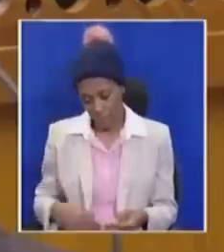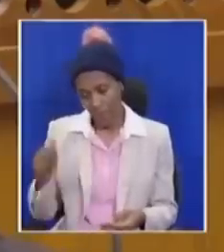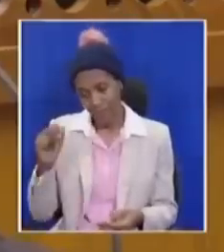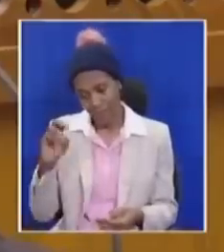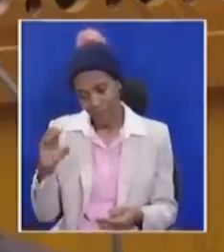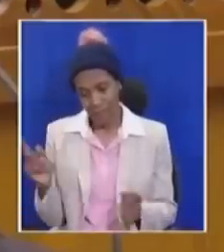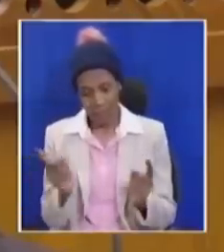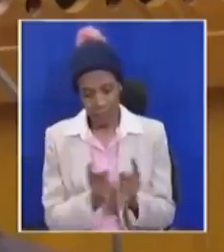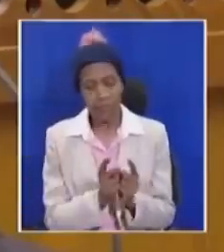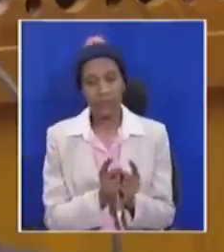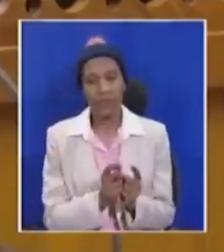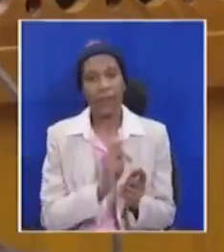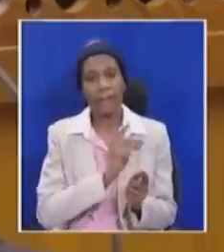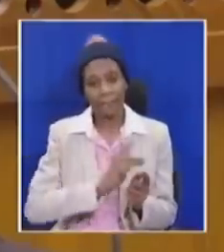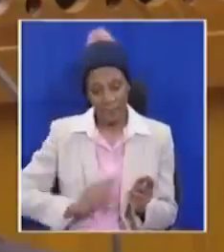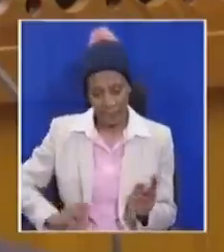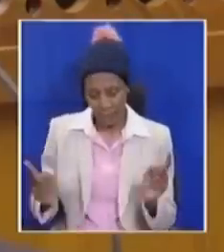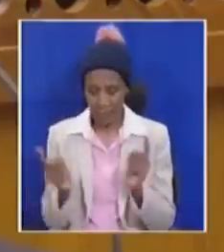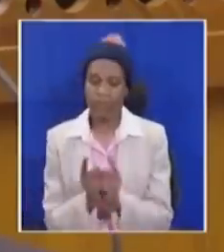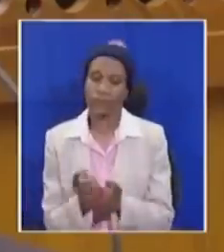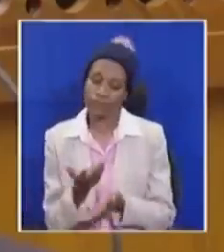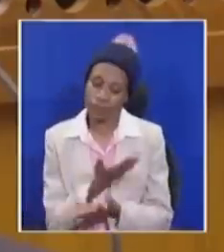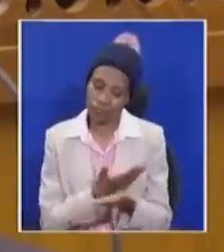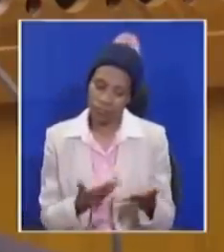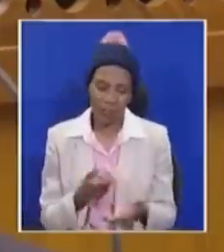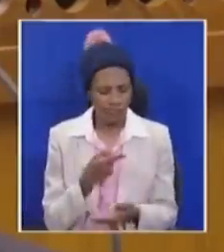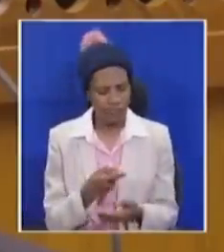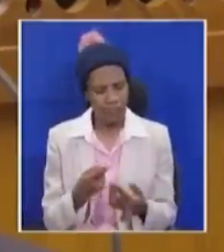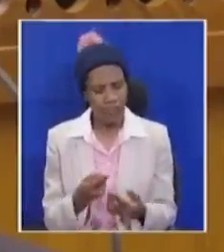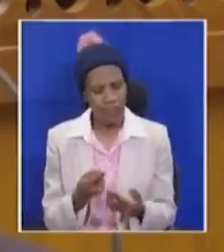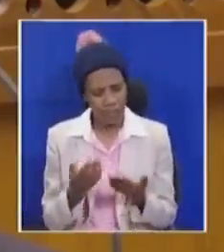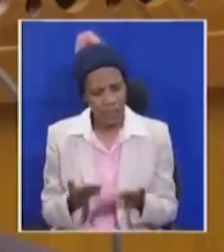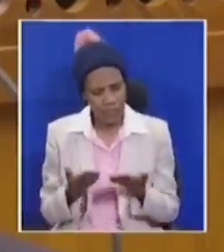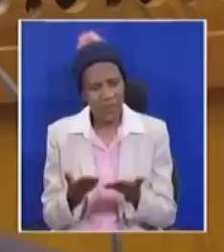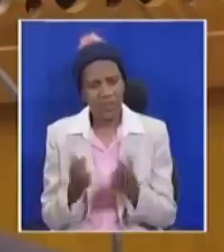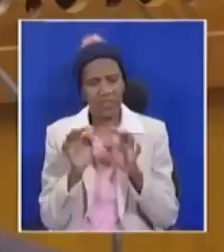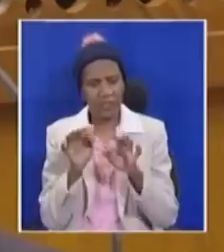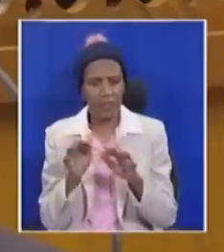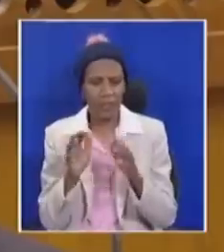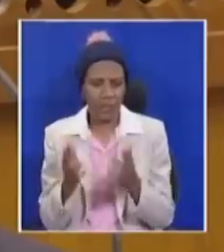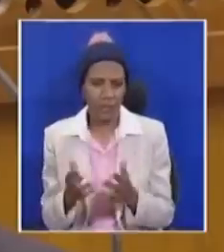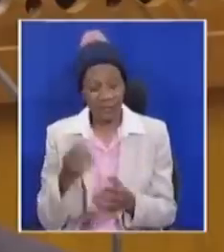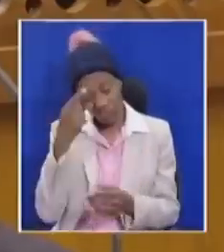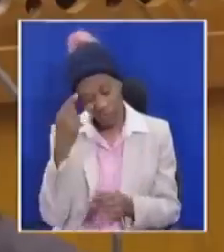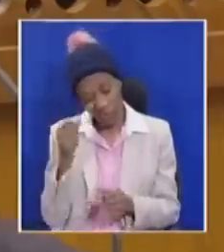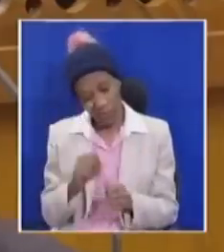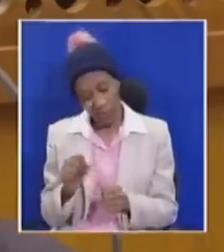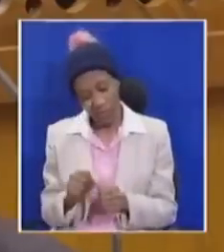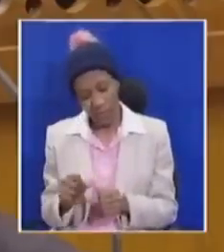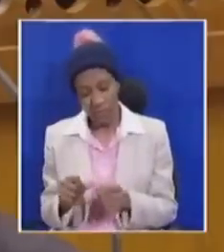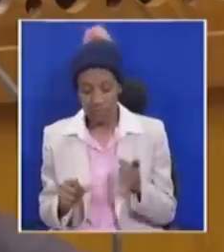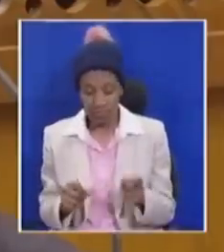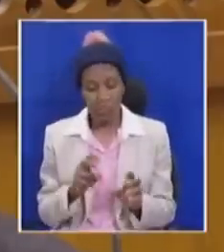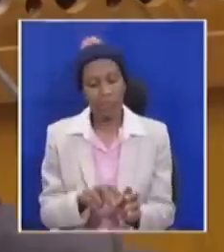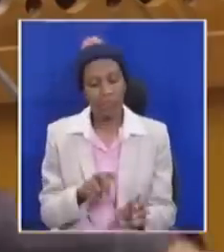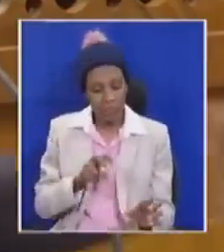Premier to say, in the interest of the people, I think as Premier, you have to step